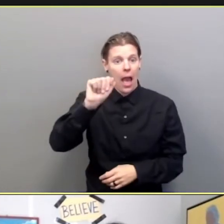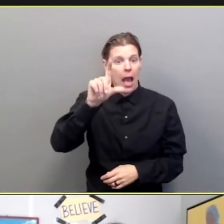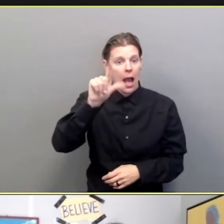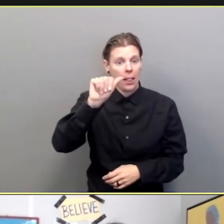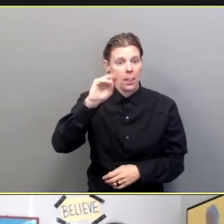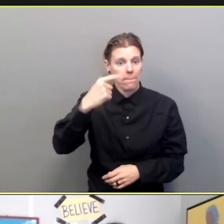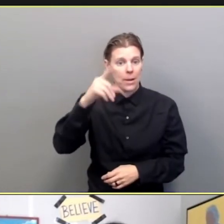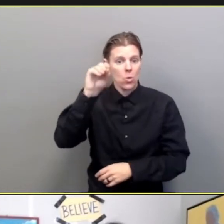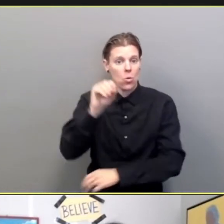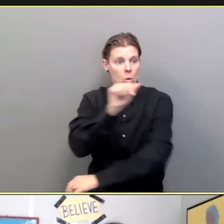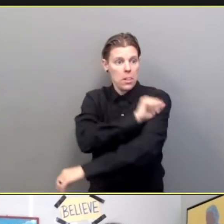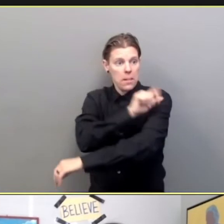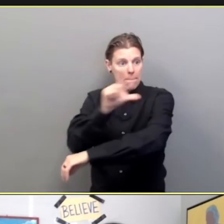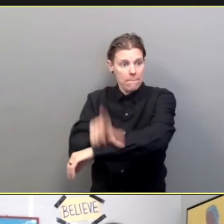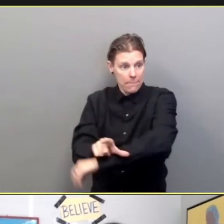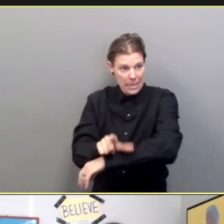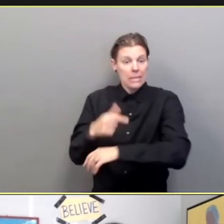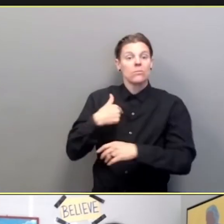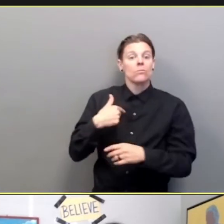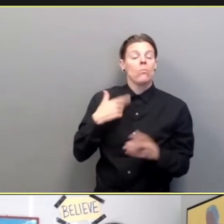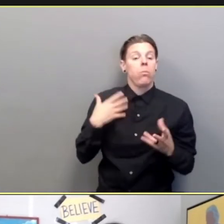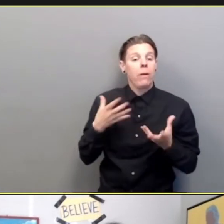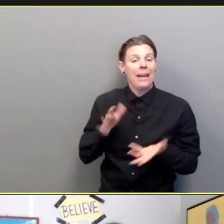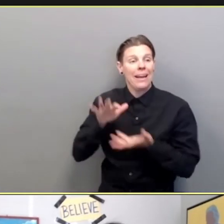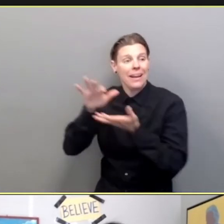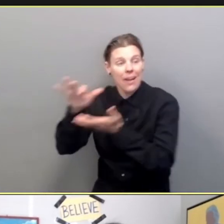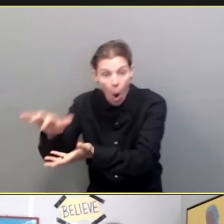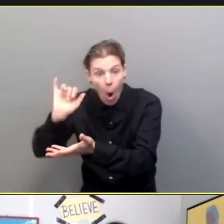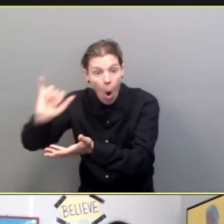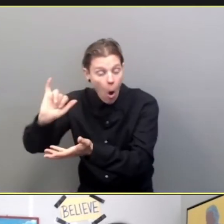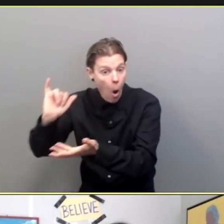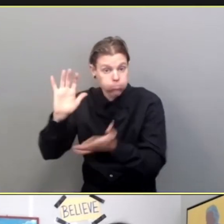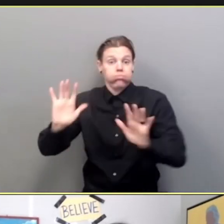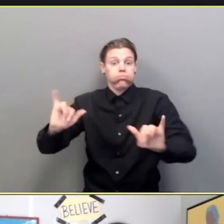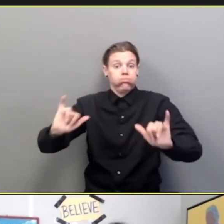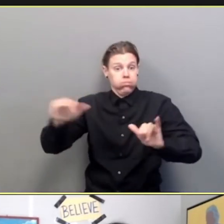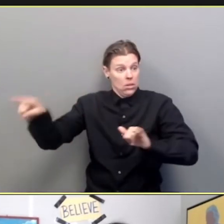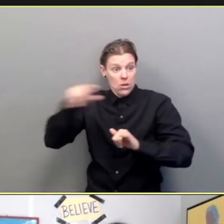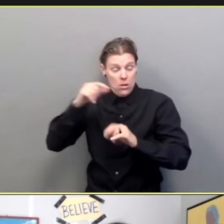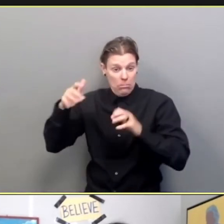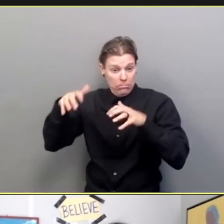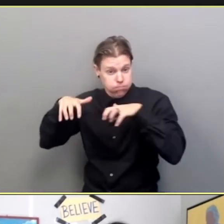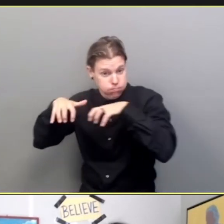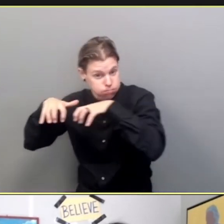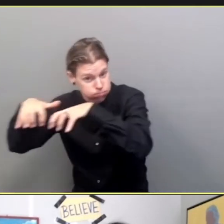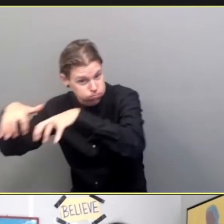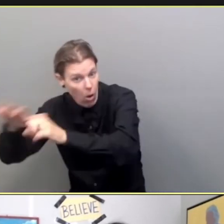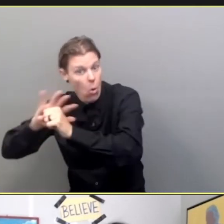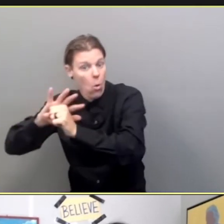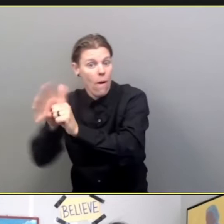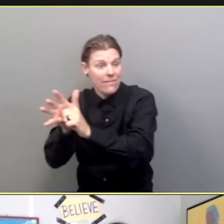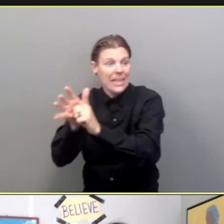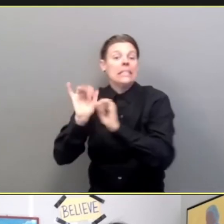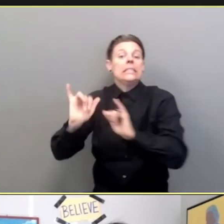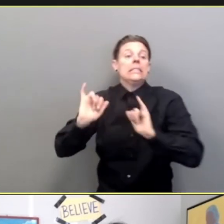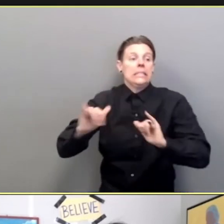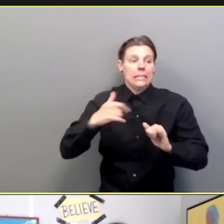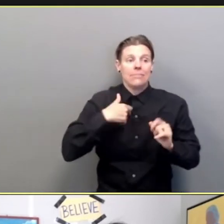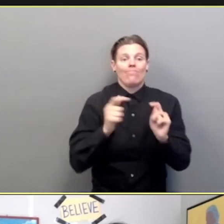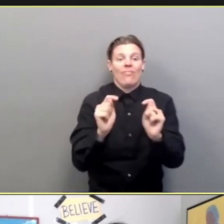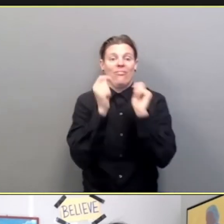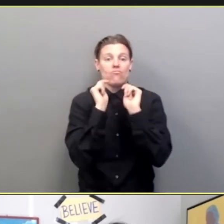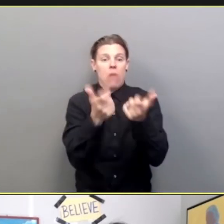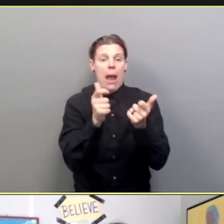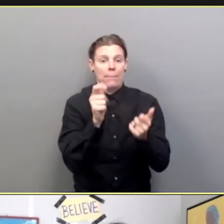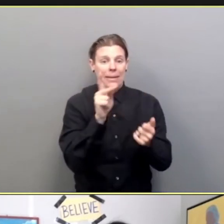positive cases. The availability of rapid testing has been the subject of a